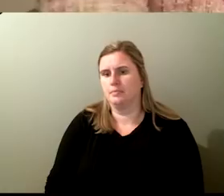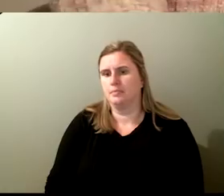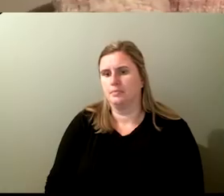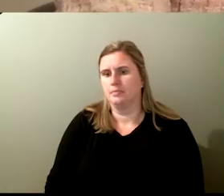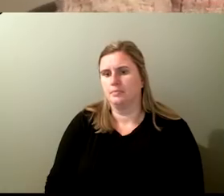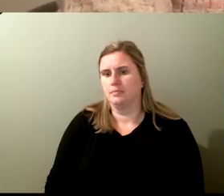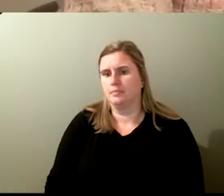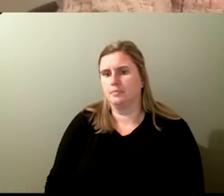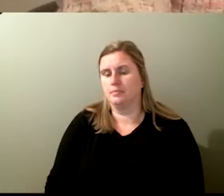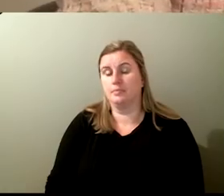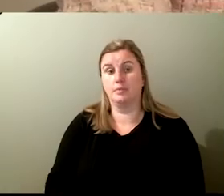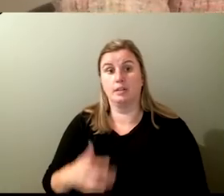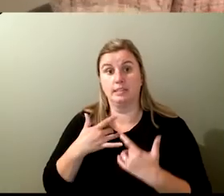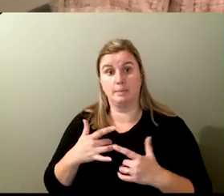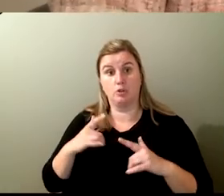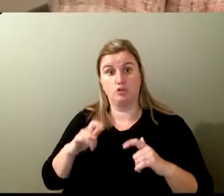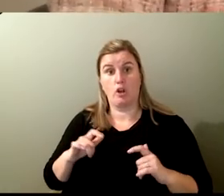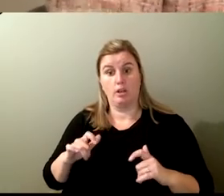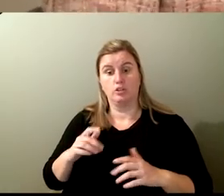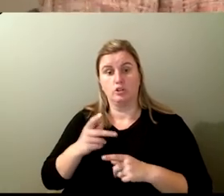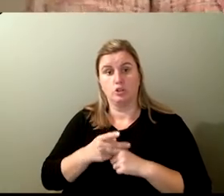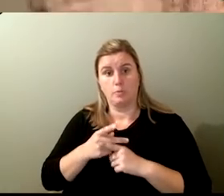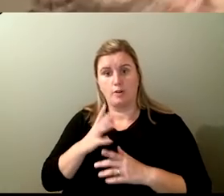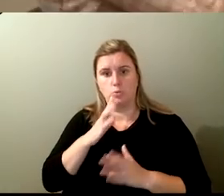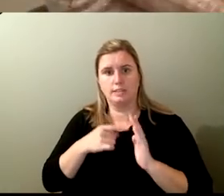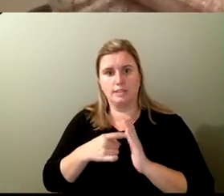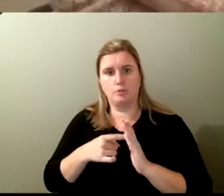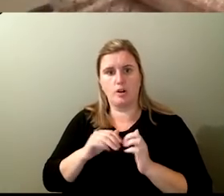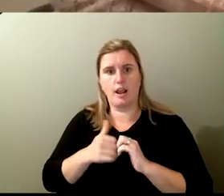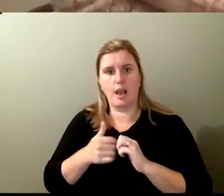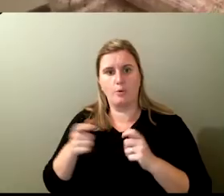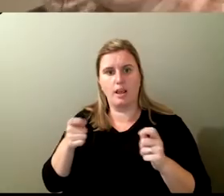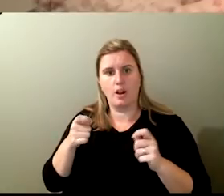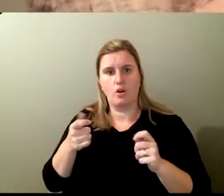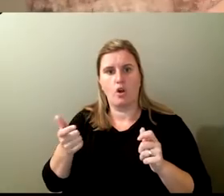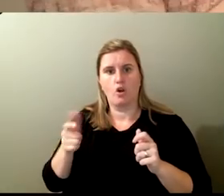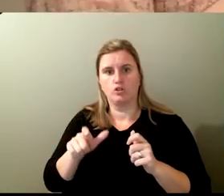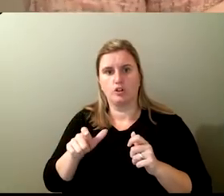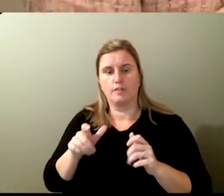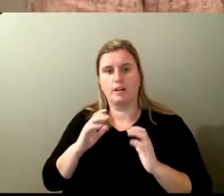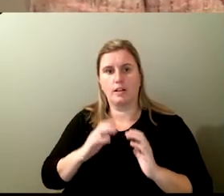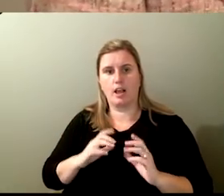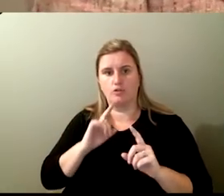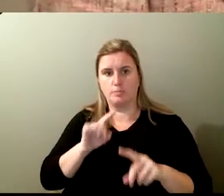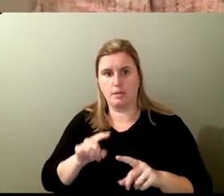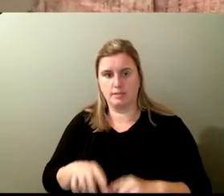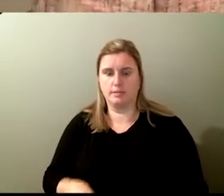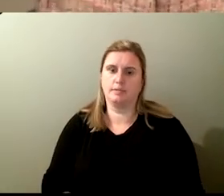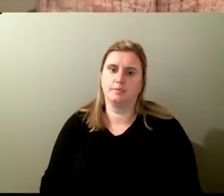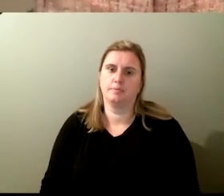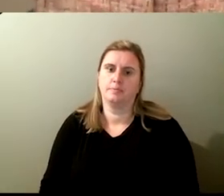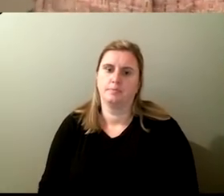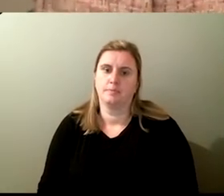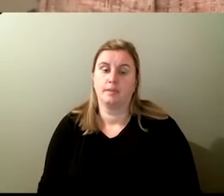After a few typical trials, the supervisor will demonstrate how to handle alternative client responses. This